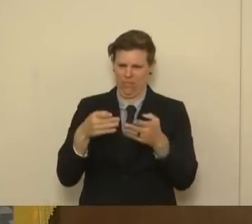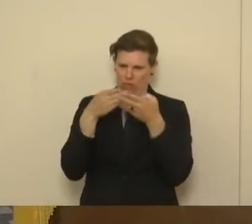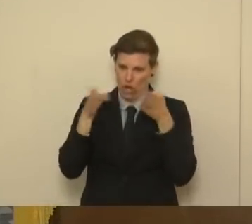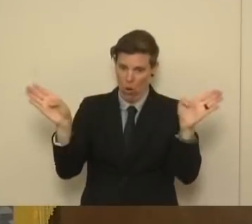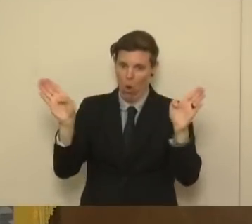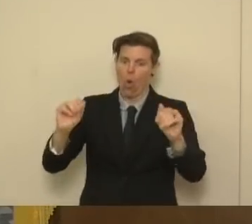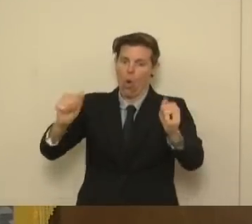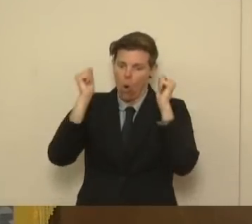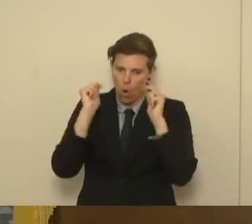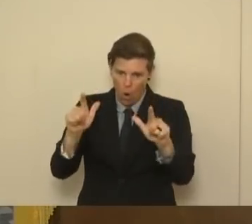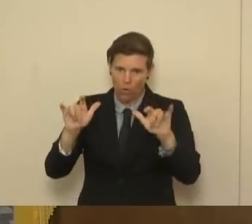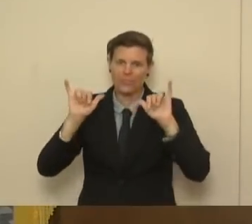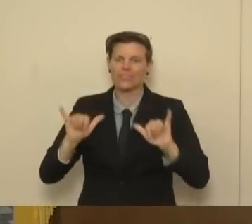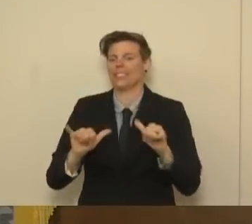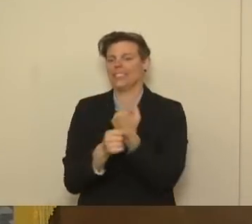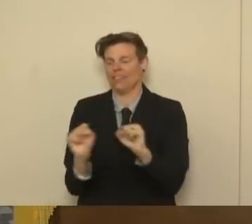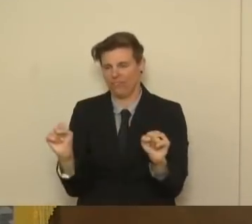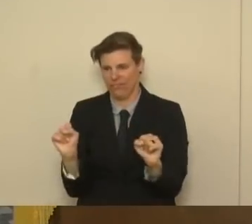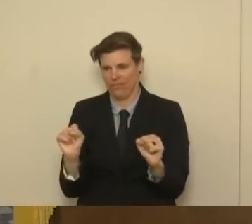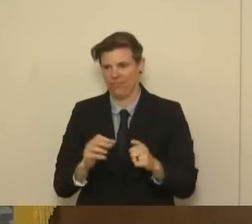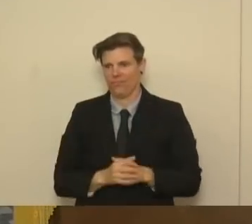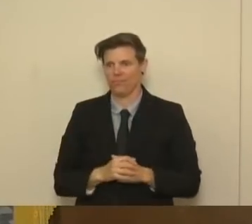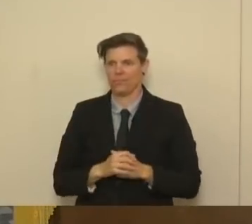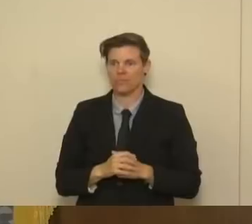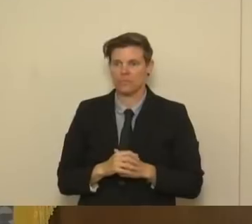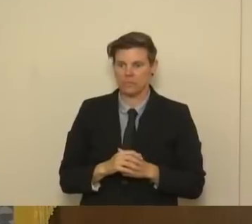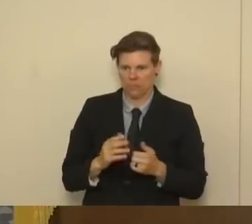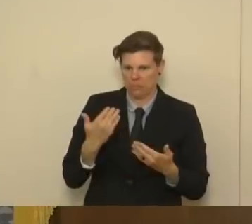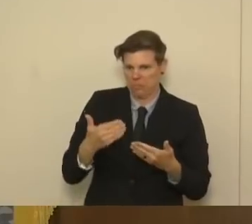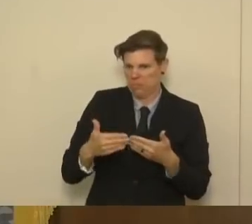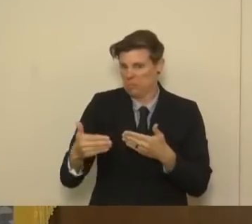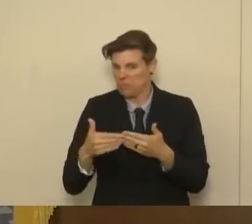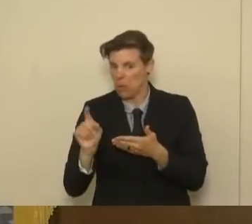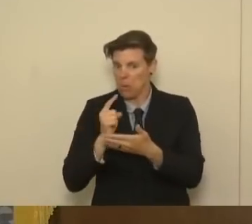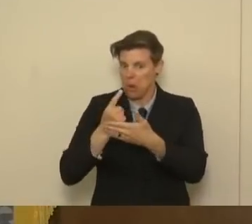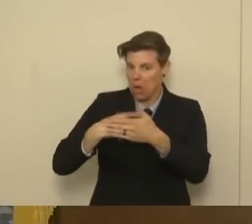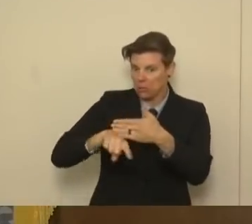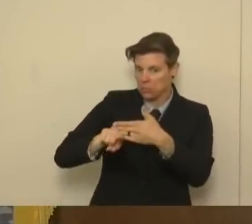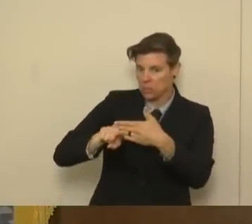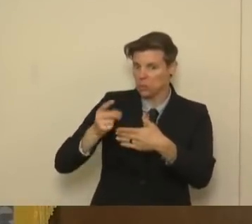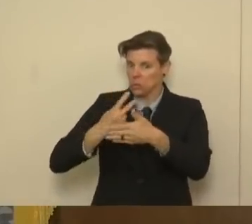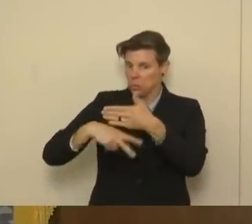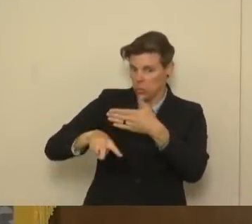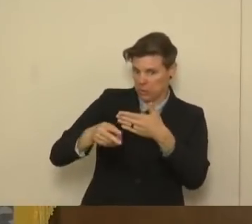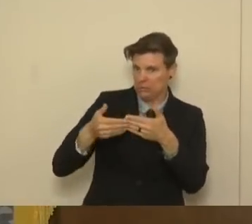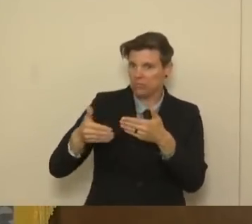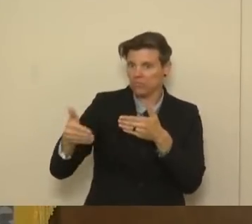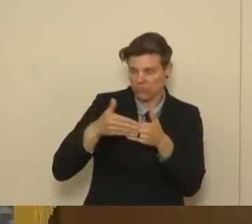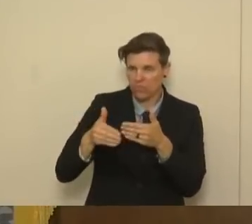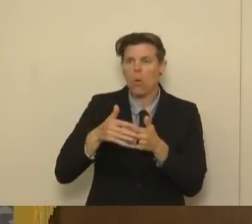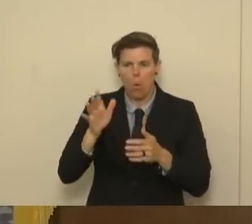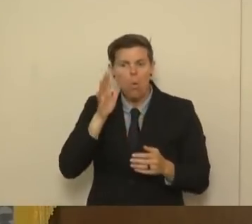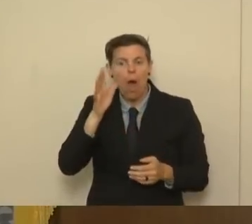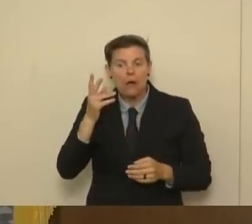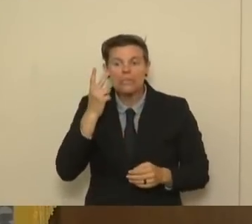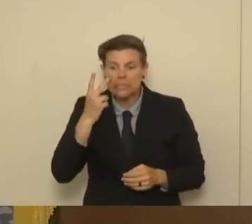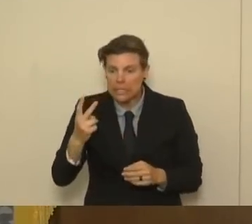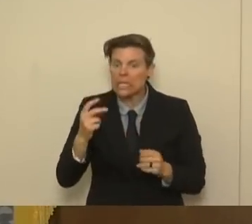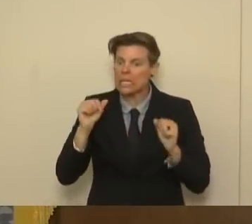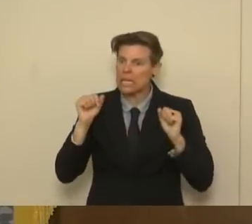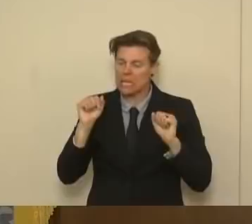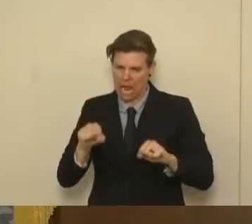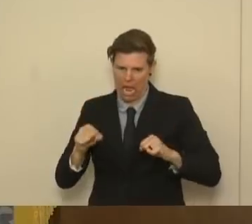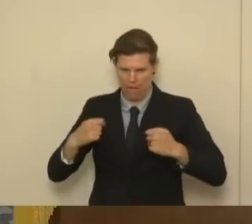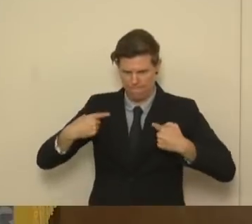us great opportunity to not only look at how we're doing, because we'll see the case rates every day, and we'll see the positivity